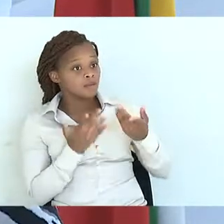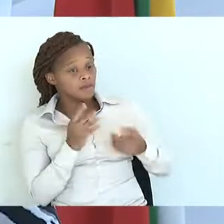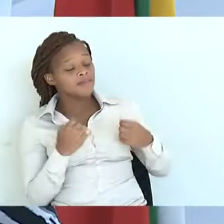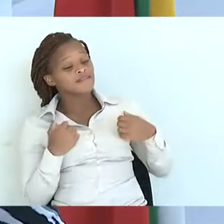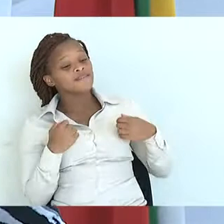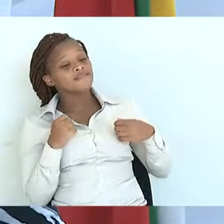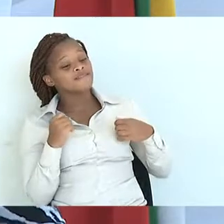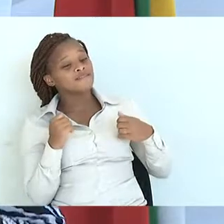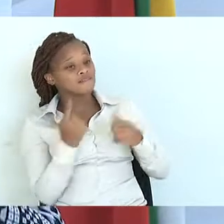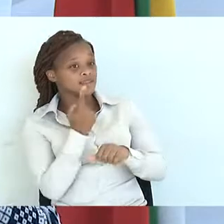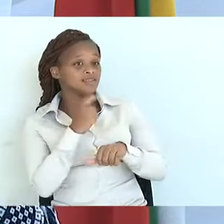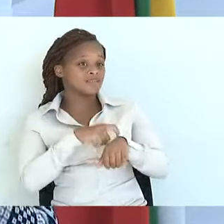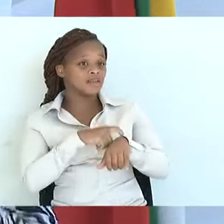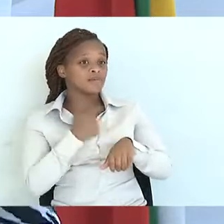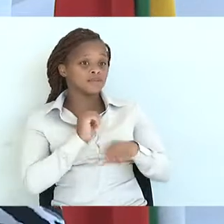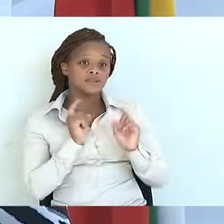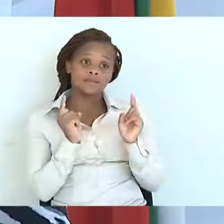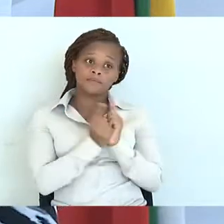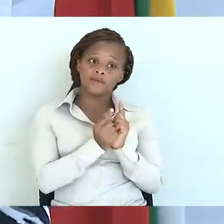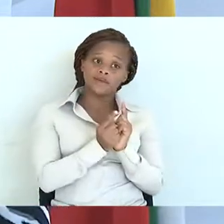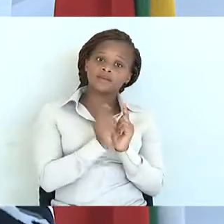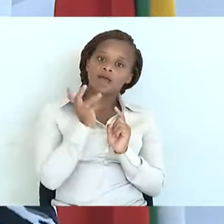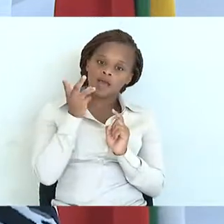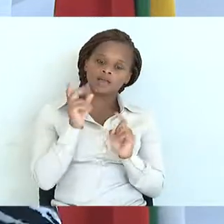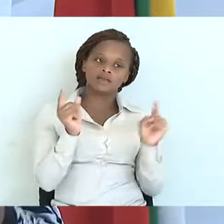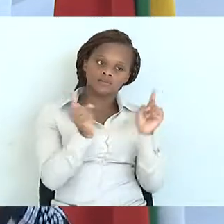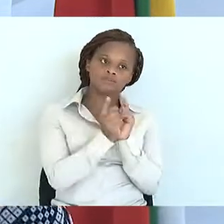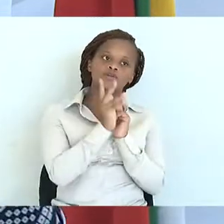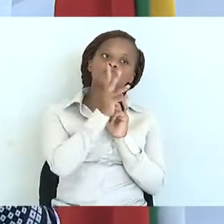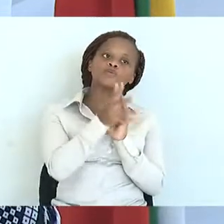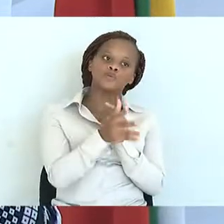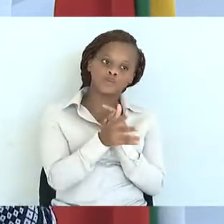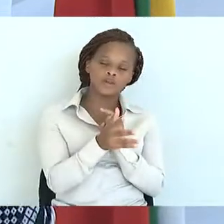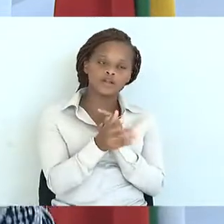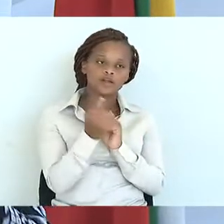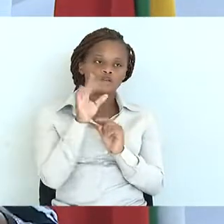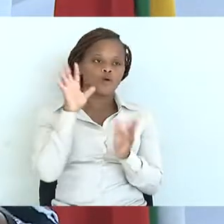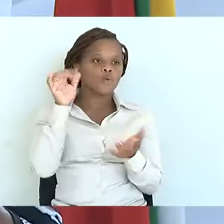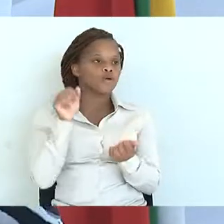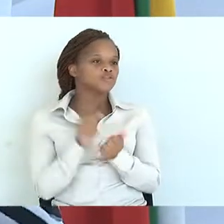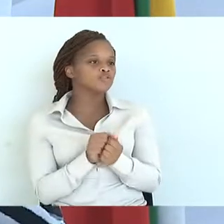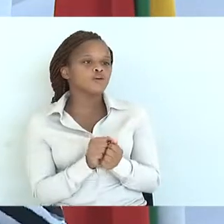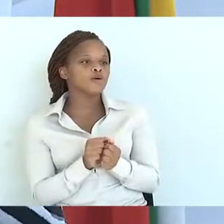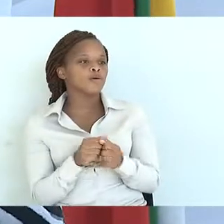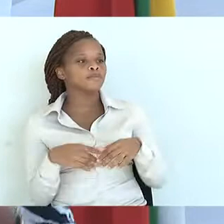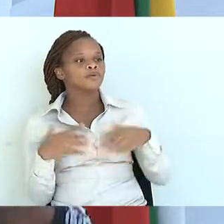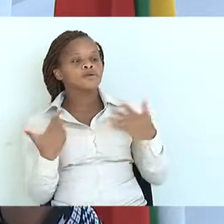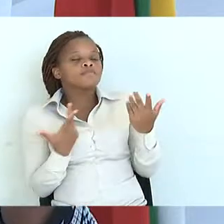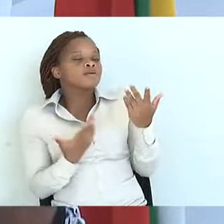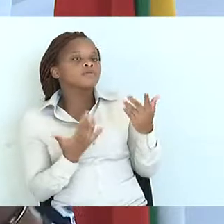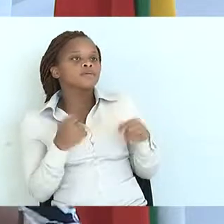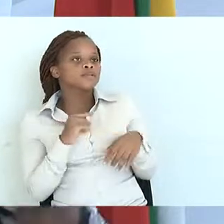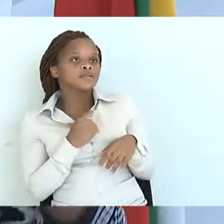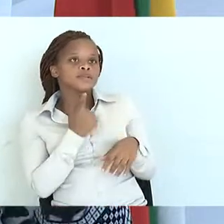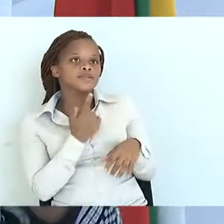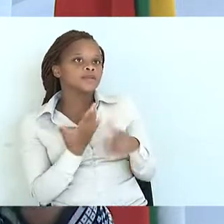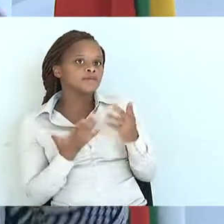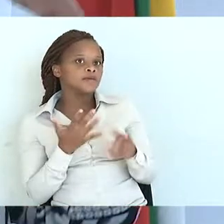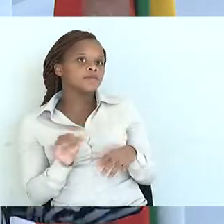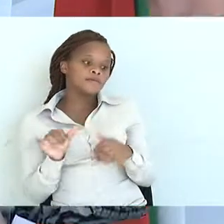sizobuya futhi where we are looking at workshops besivumelana nabo DG ukuthi even May we can come back here.